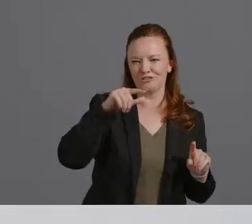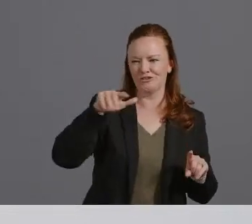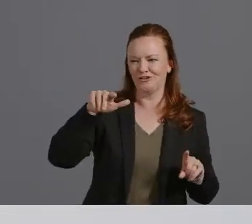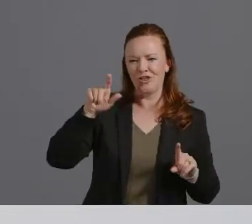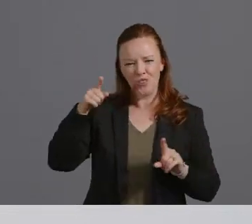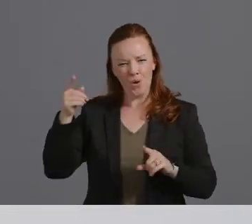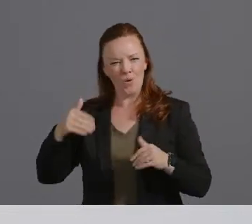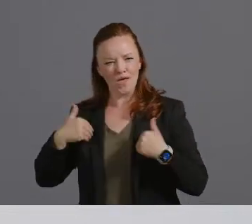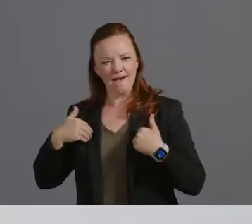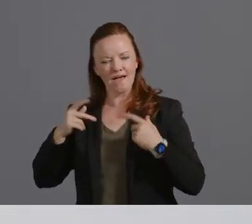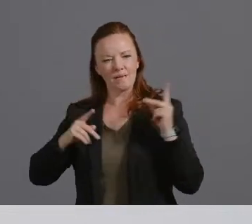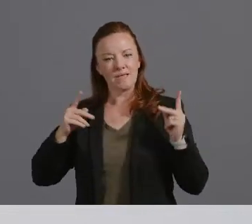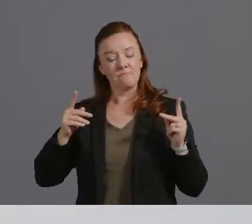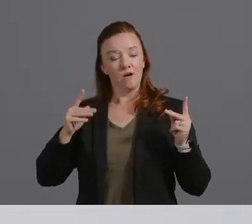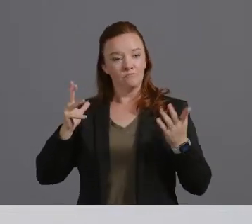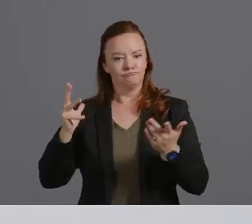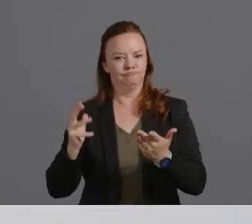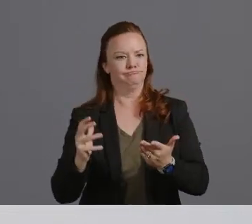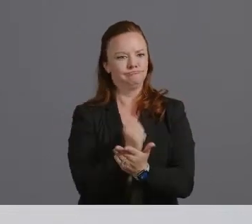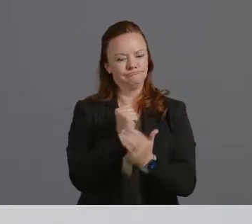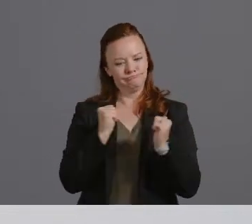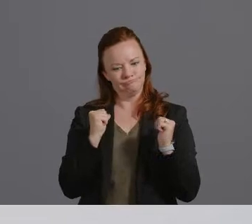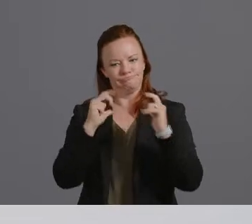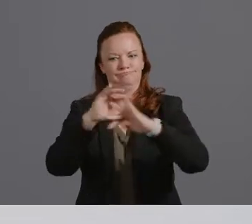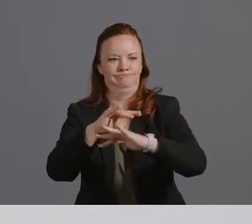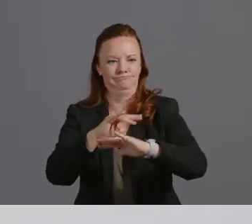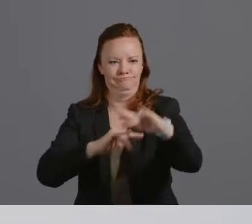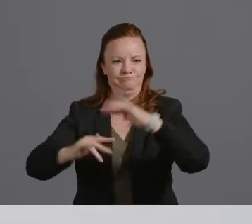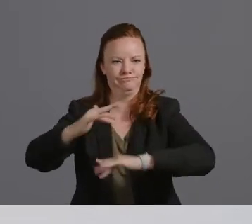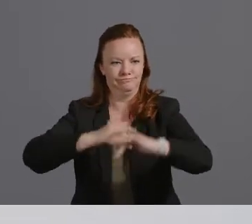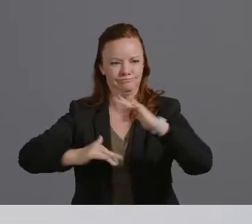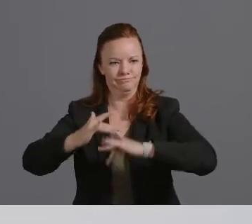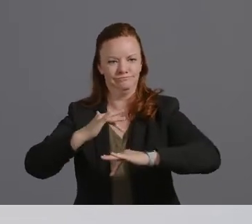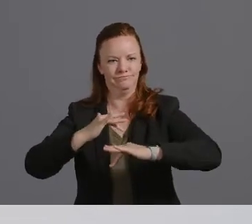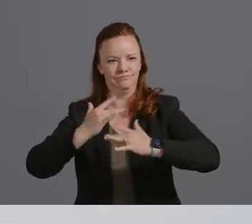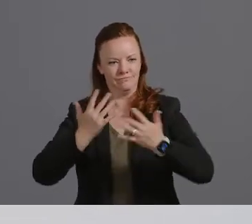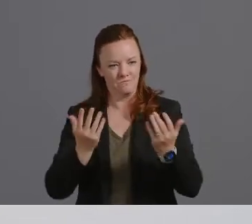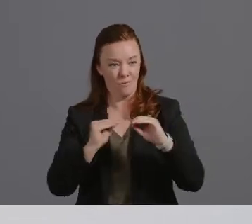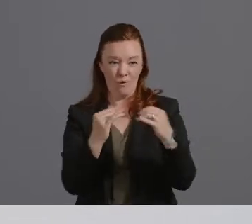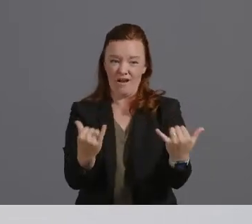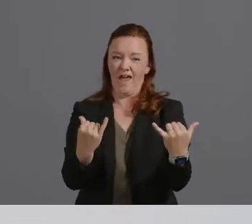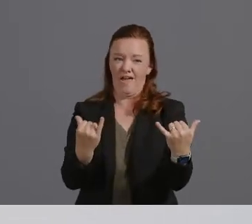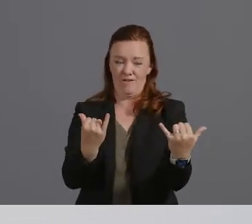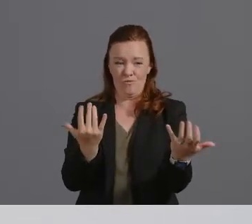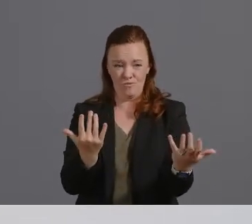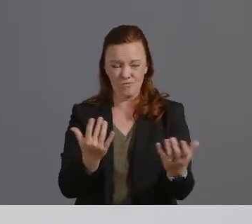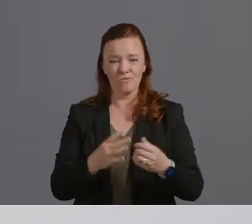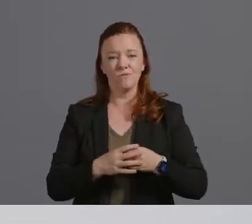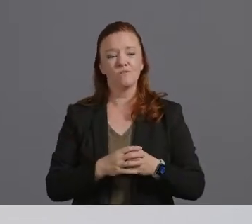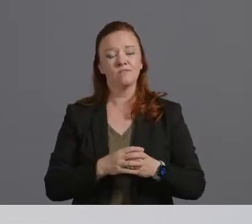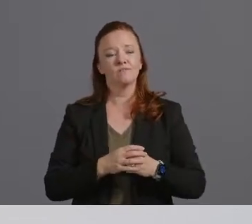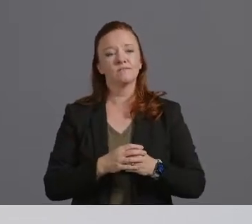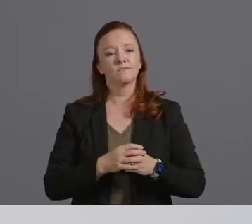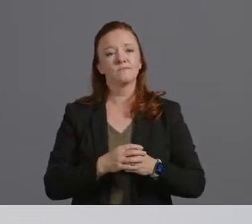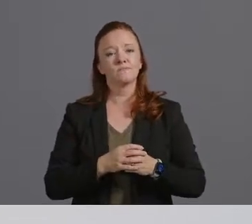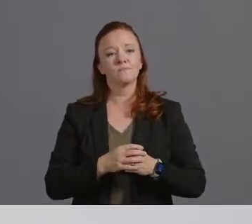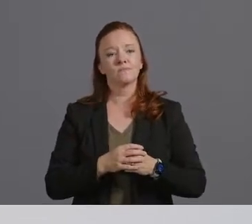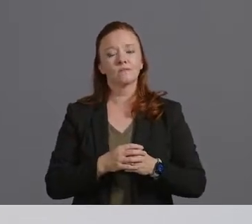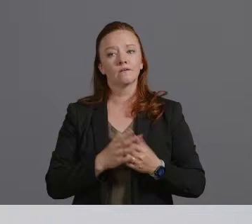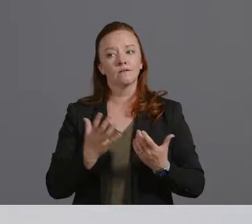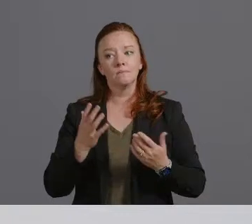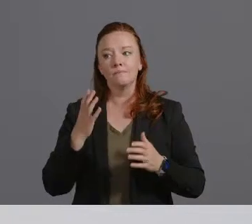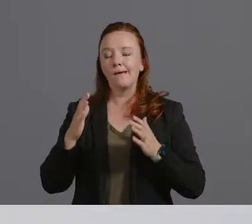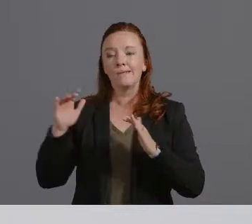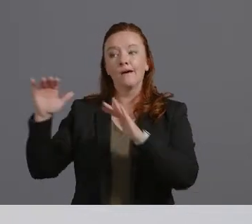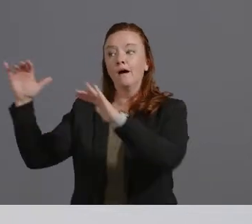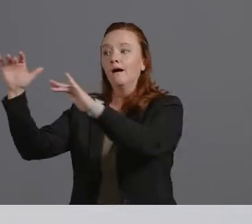are possibly going to be in crowded environments even more now than ever, and then coming back maybe with their families